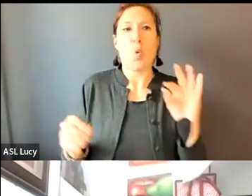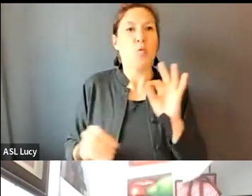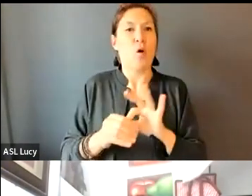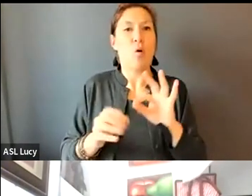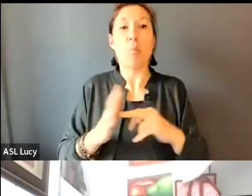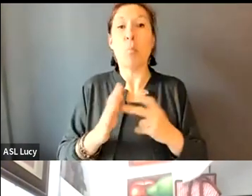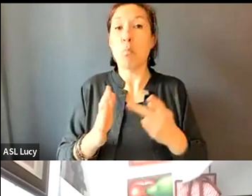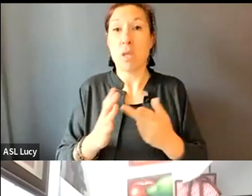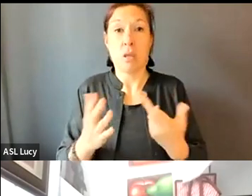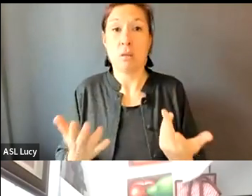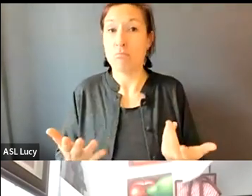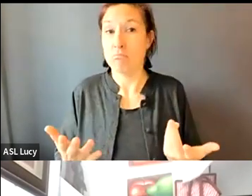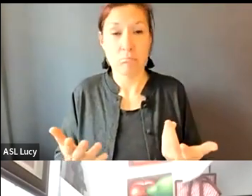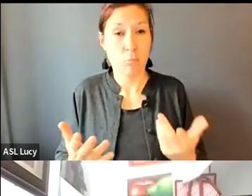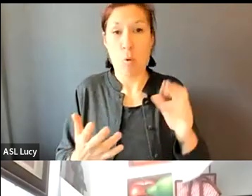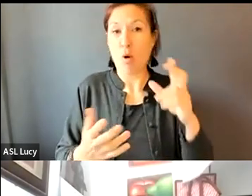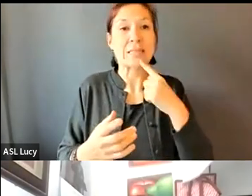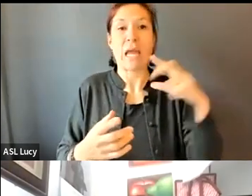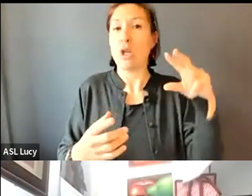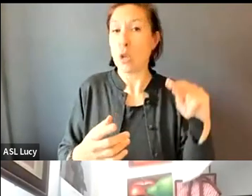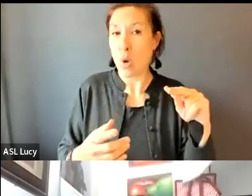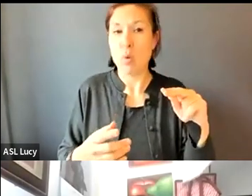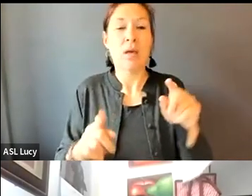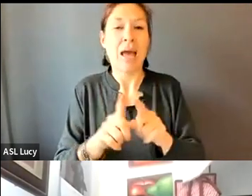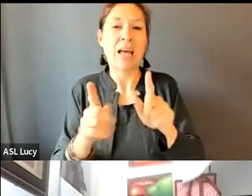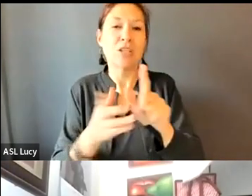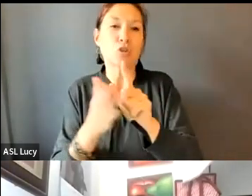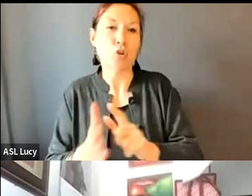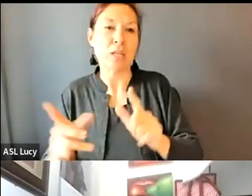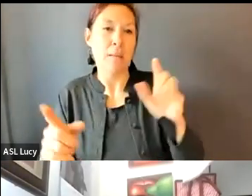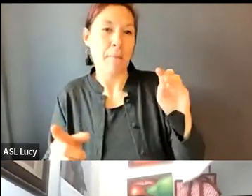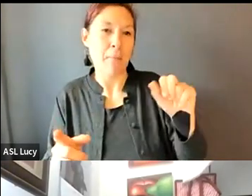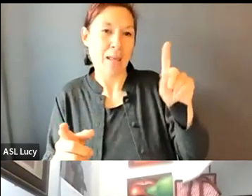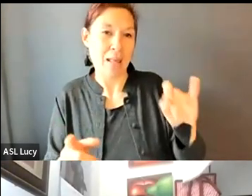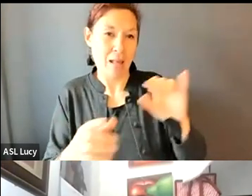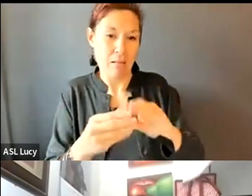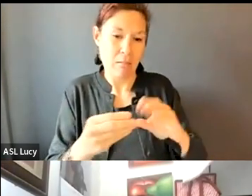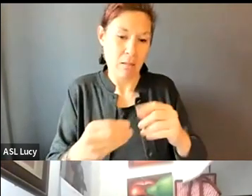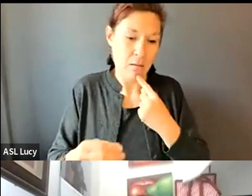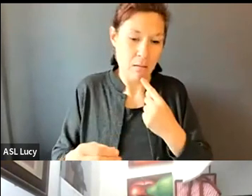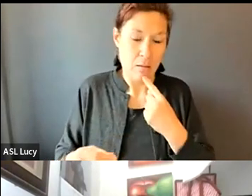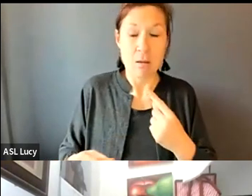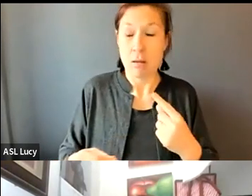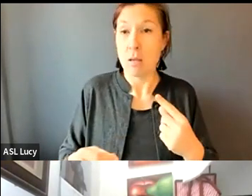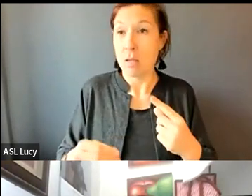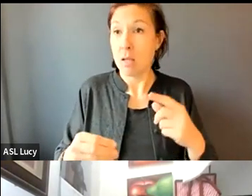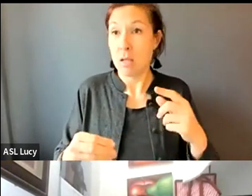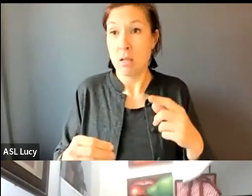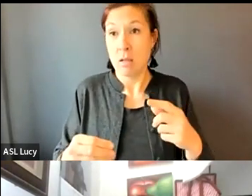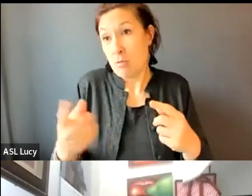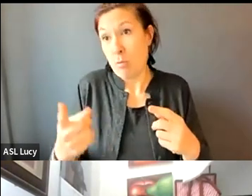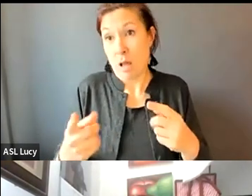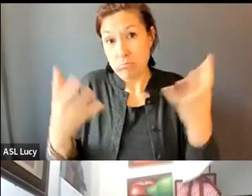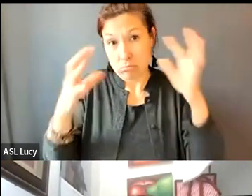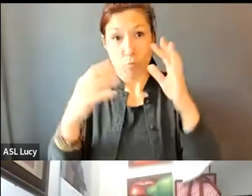then as Miss Mackey has explained it appears to me that the superintendent's most recent recommendation moves